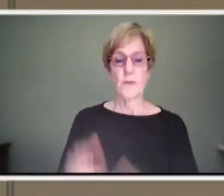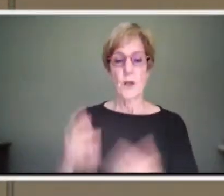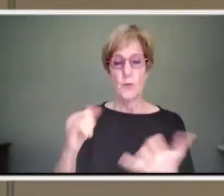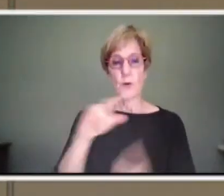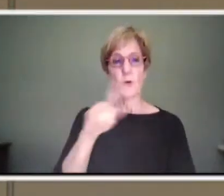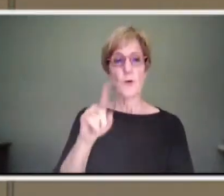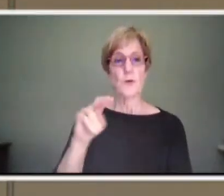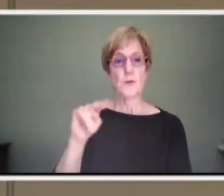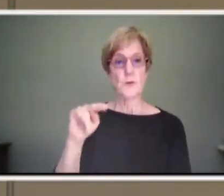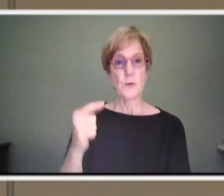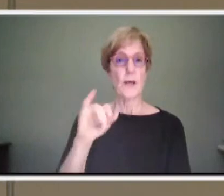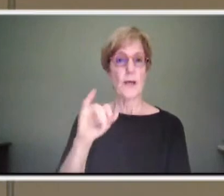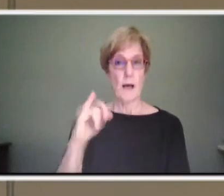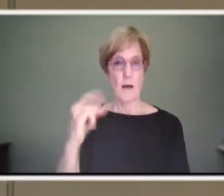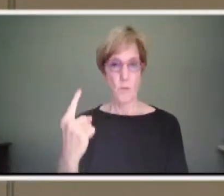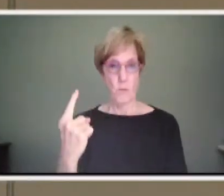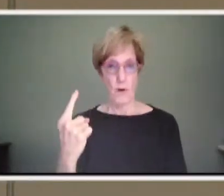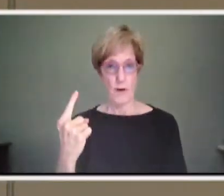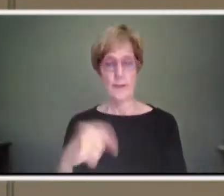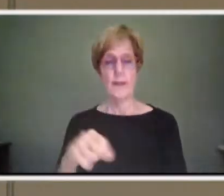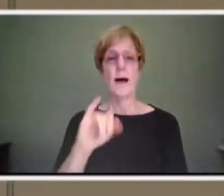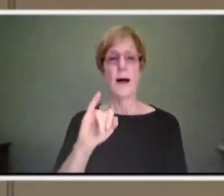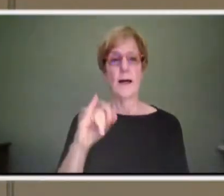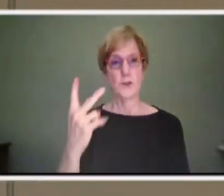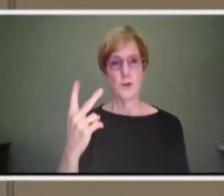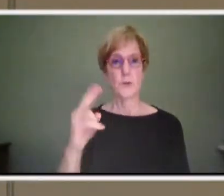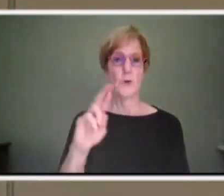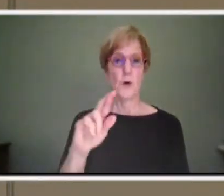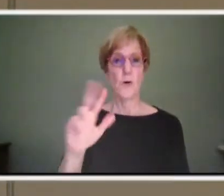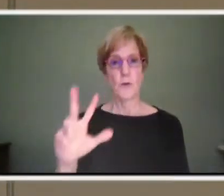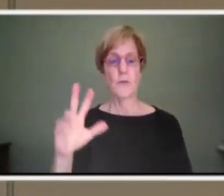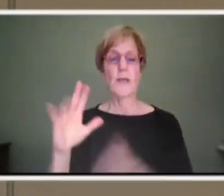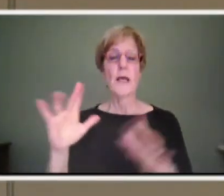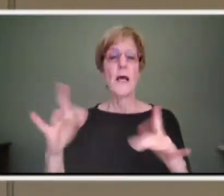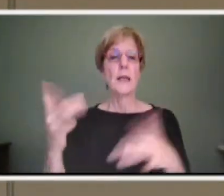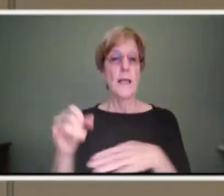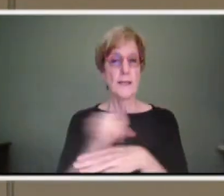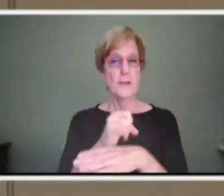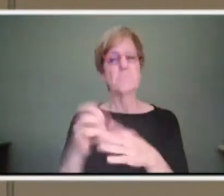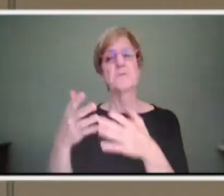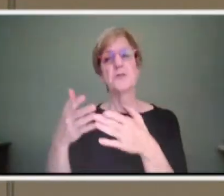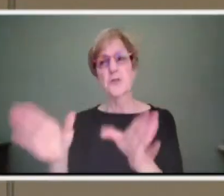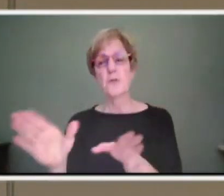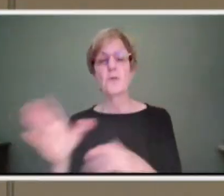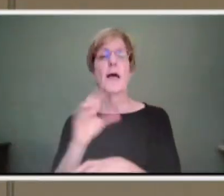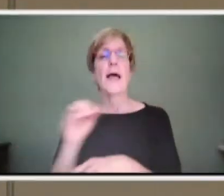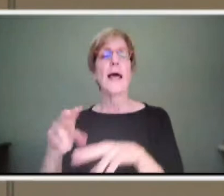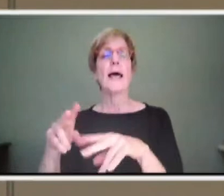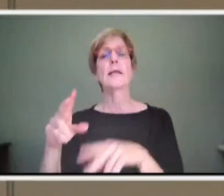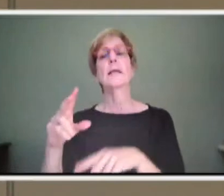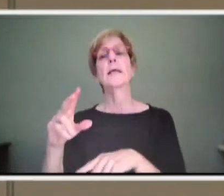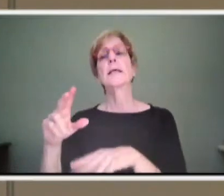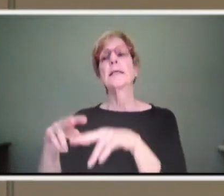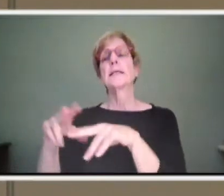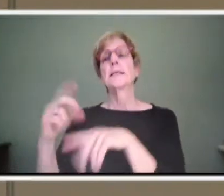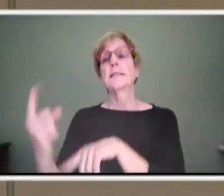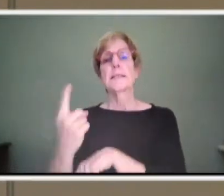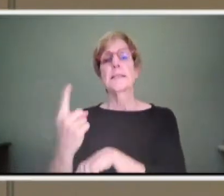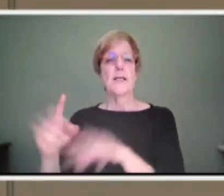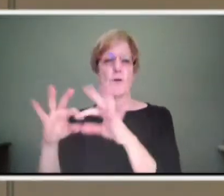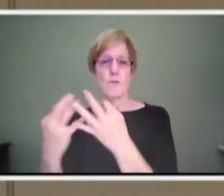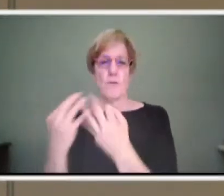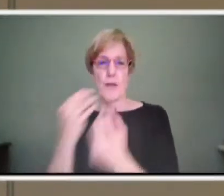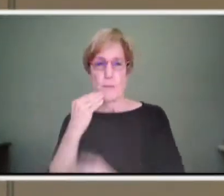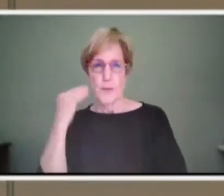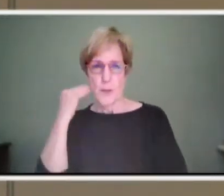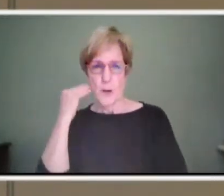I-1, I-2 and R3, light industrial, general industrial, and conditional single-family residential in the Lower Lake Wiley